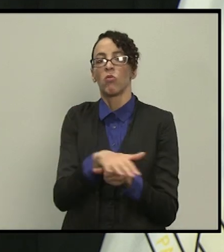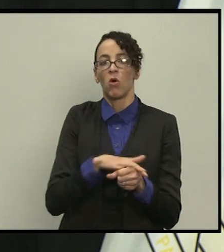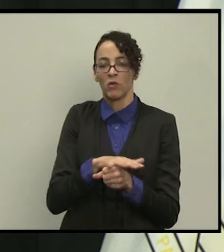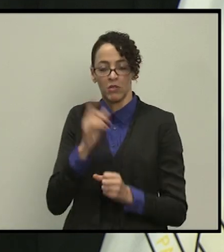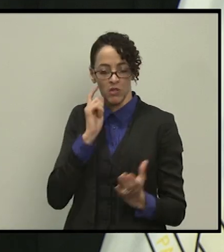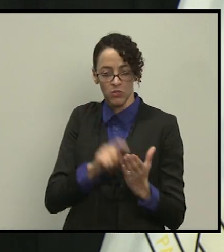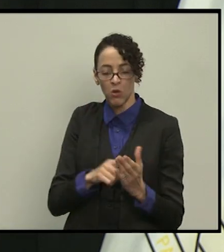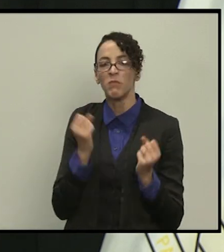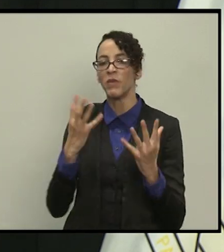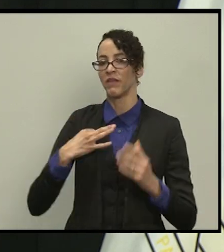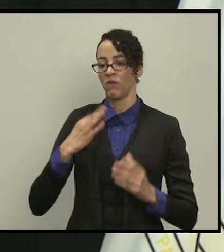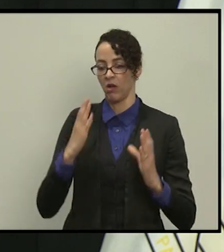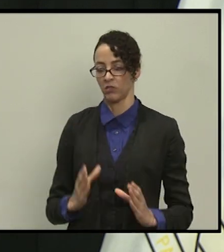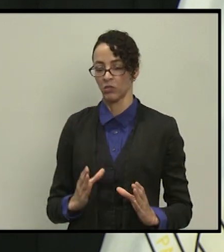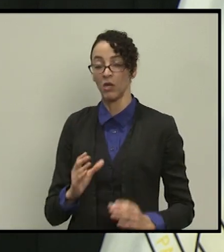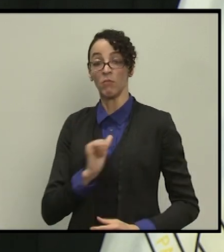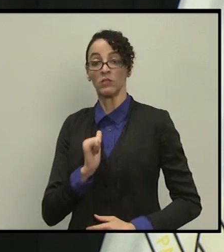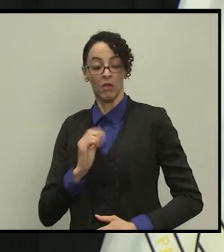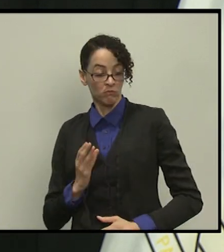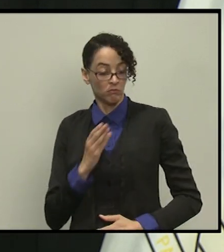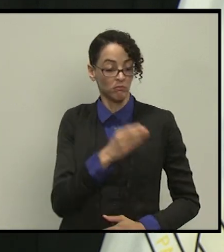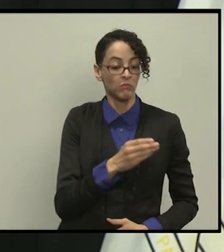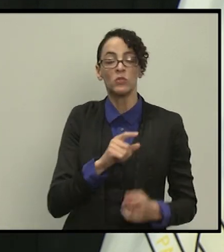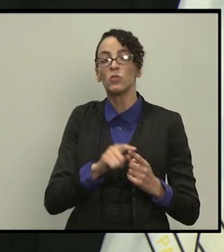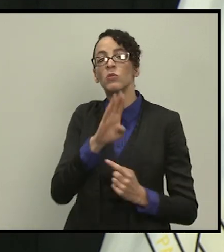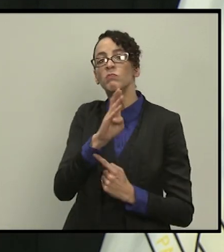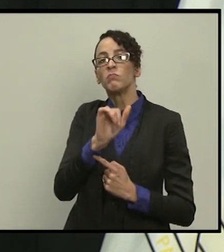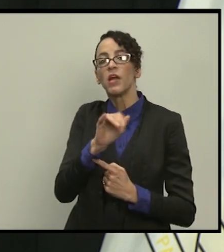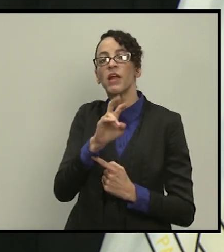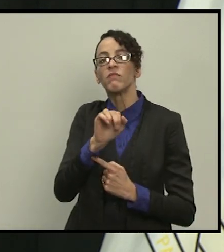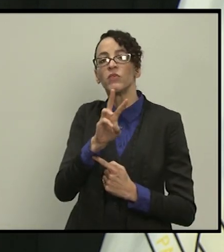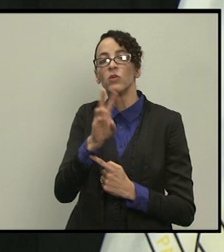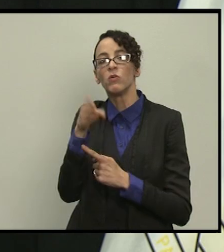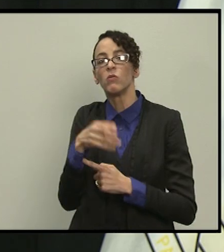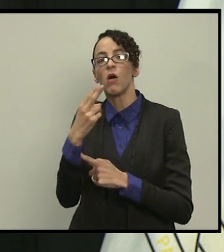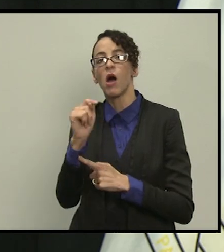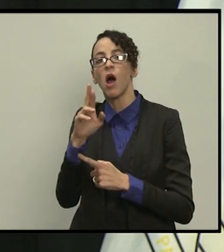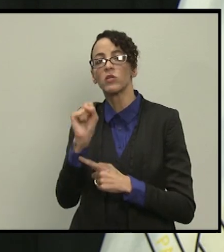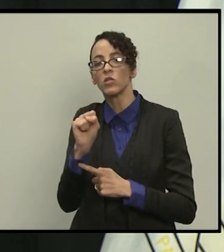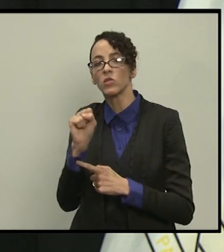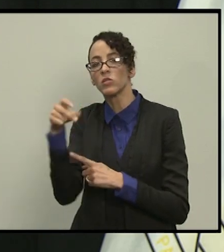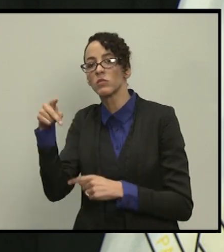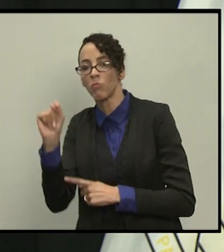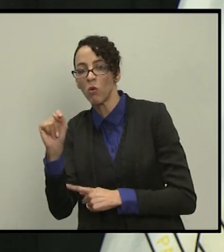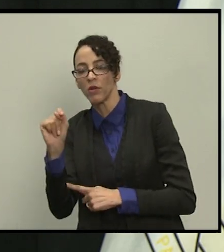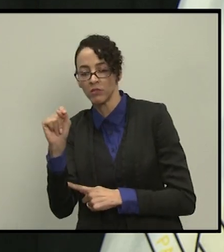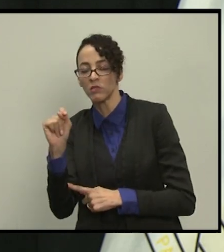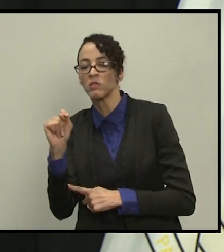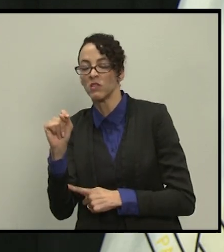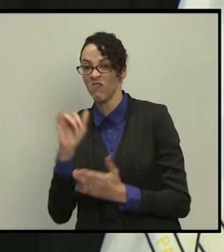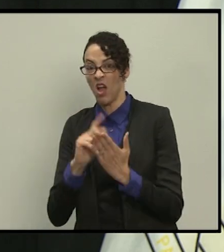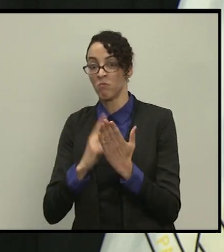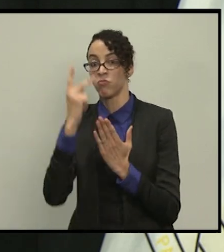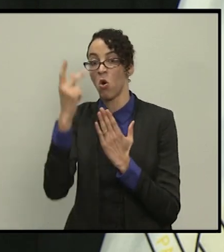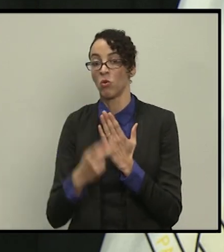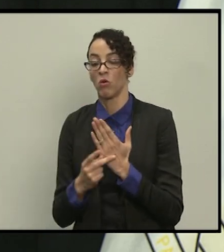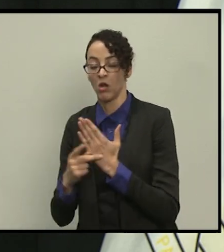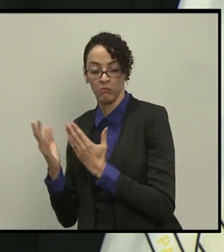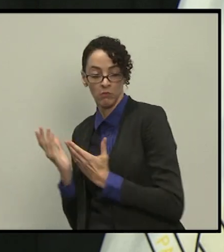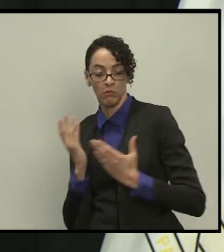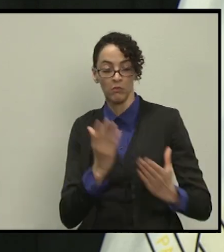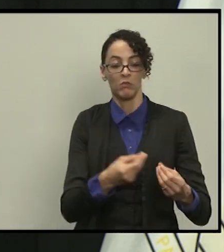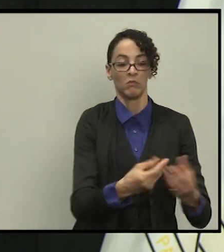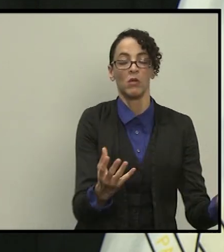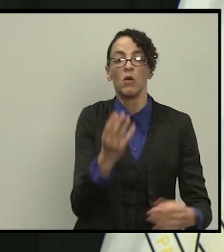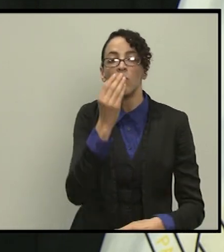I visited the one in the Bayview Hunters Point where they were handing out food boxes and providing resources, and they're doing that